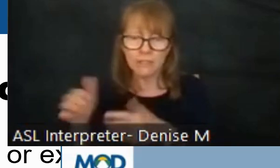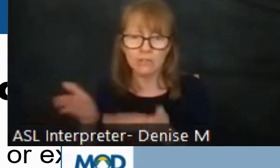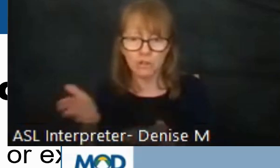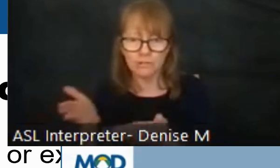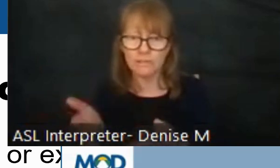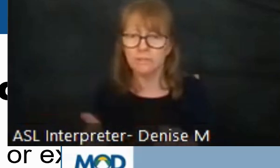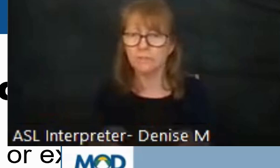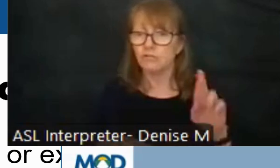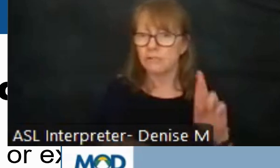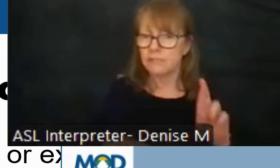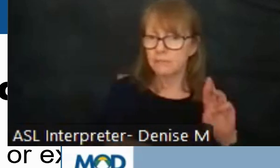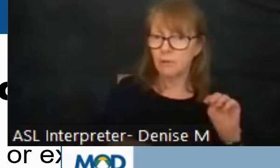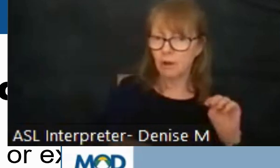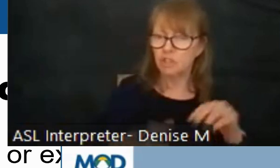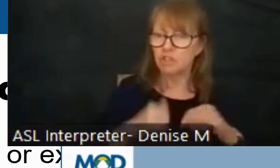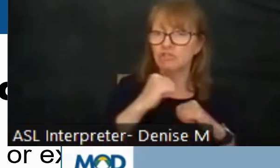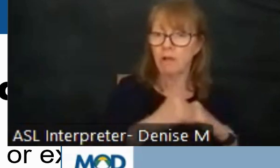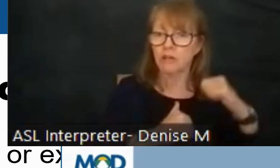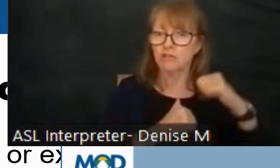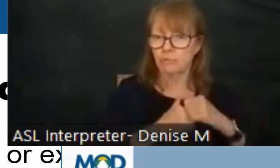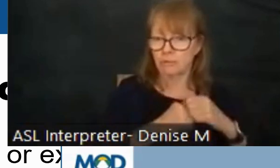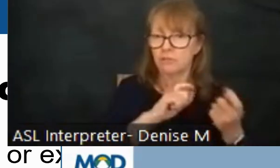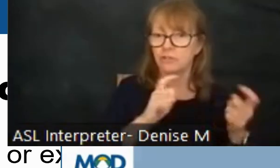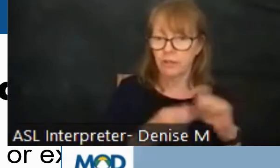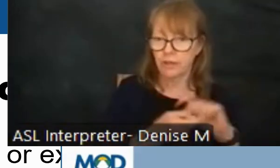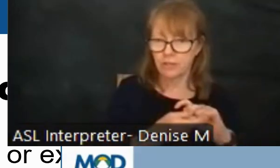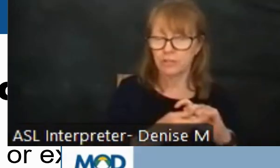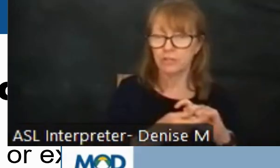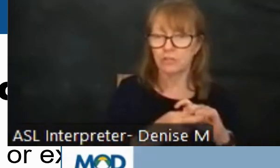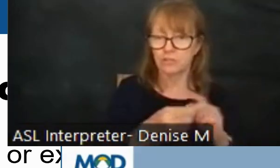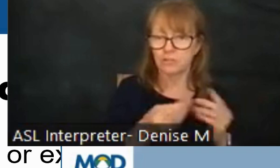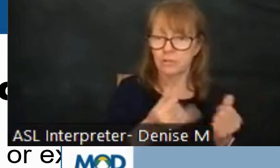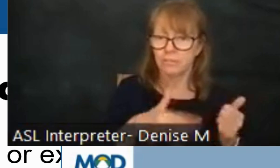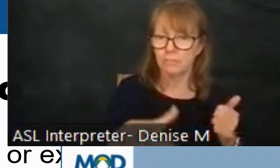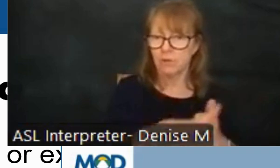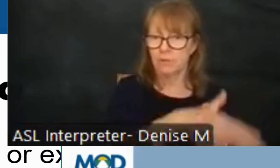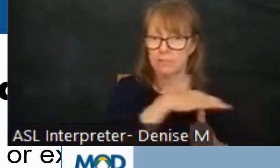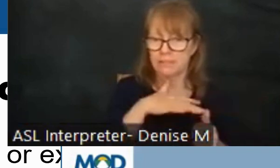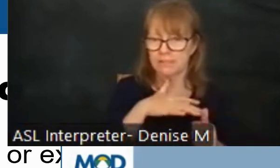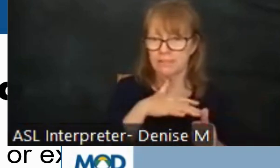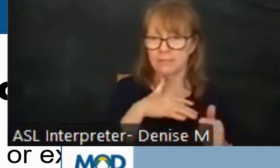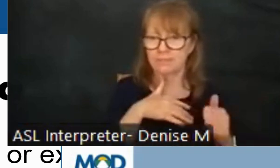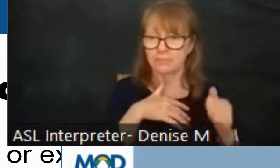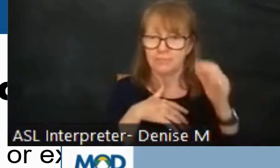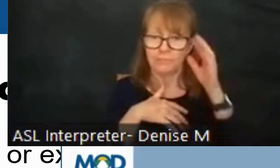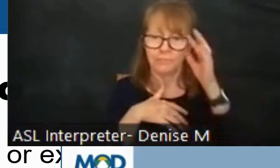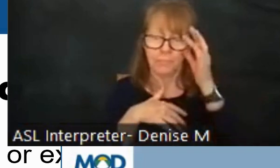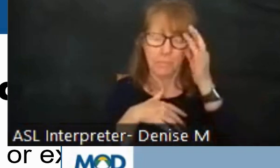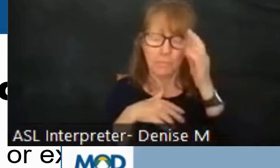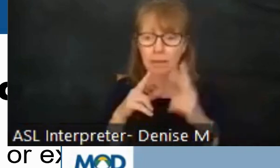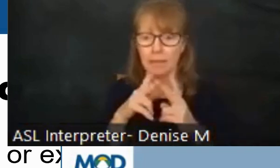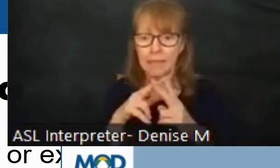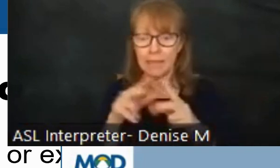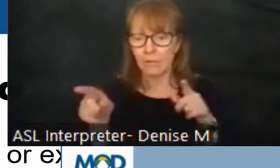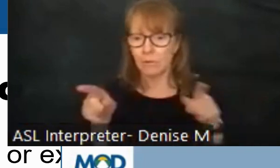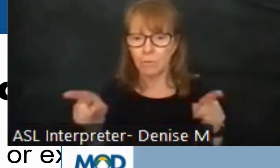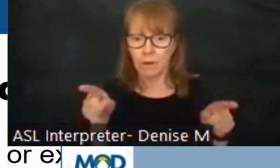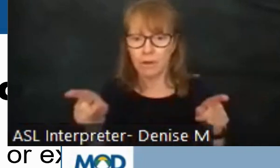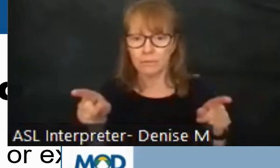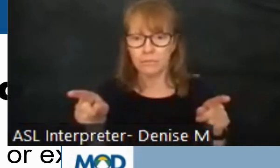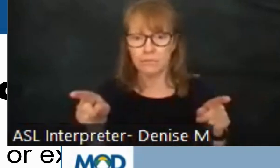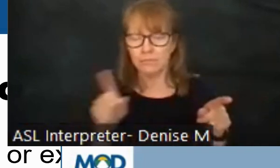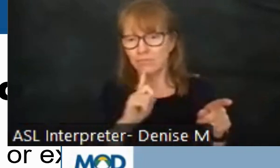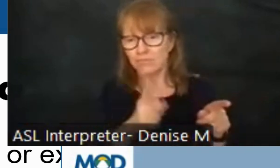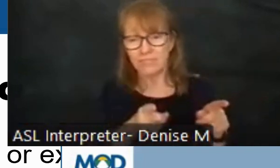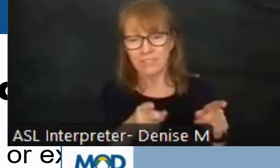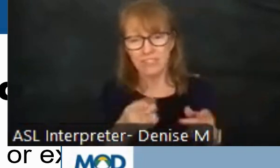is a structural change that is made to the premises. So a person who needs either one of these in housing is really just